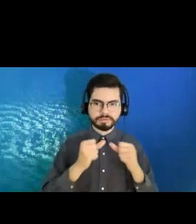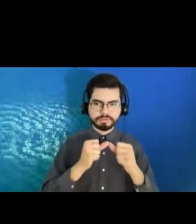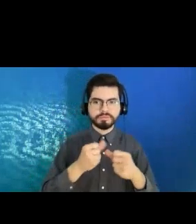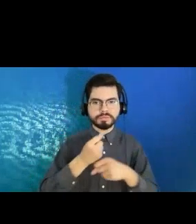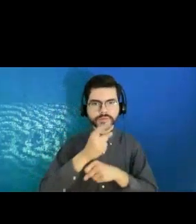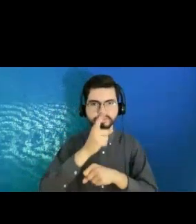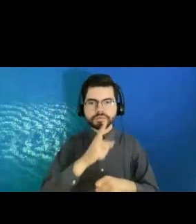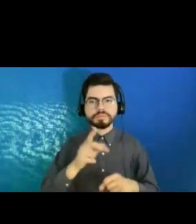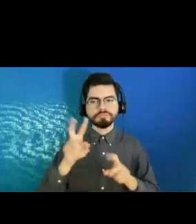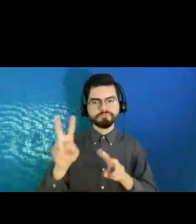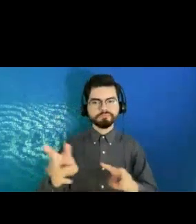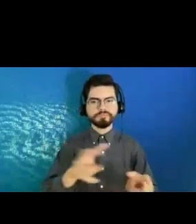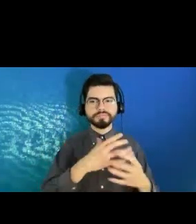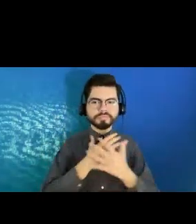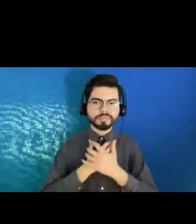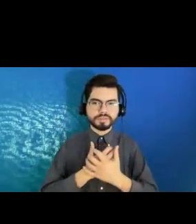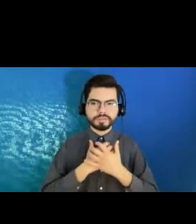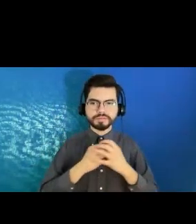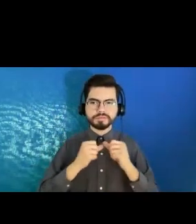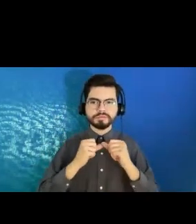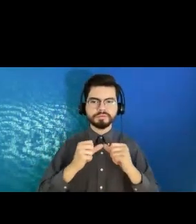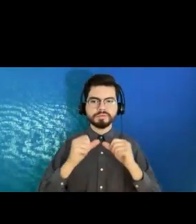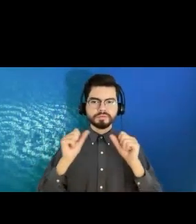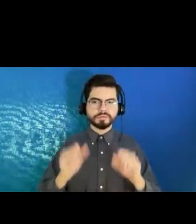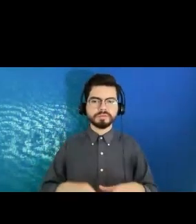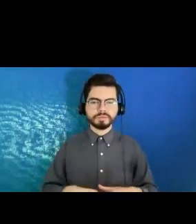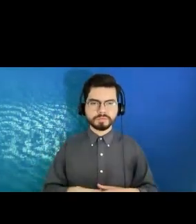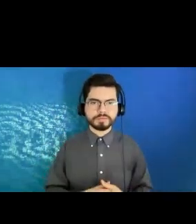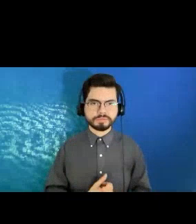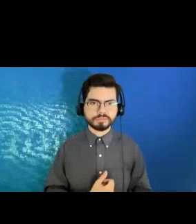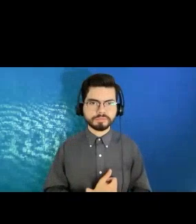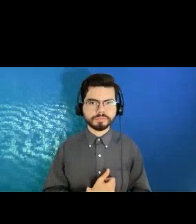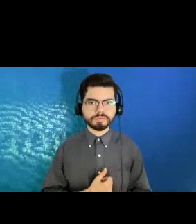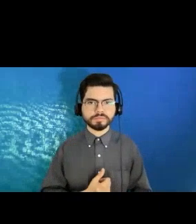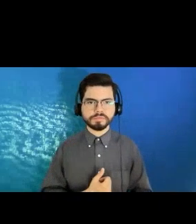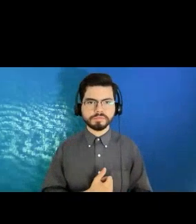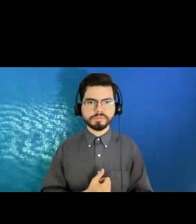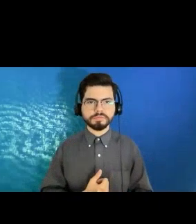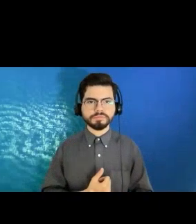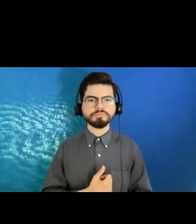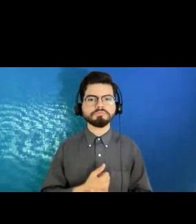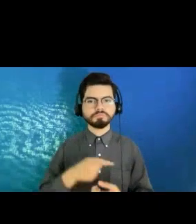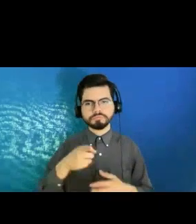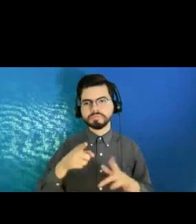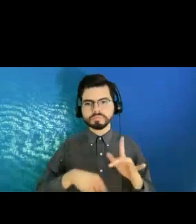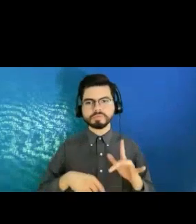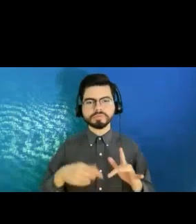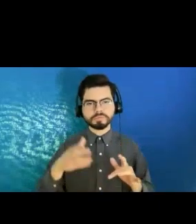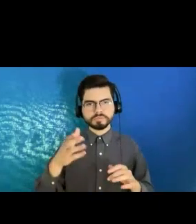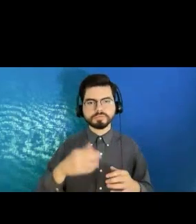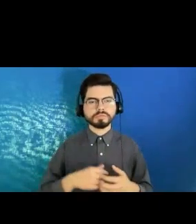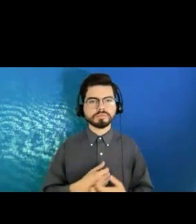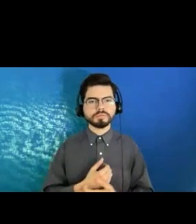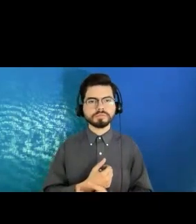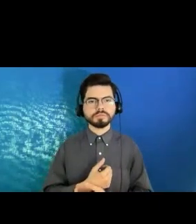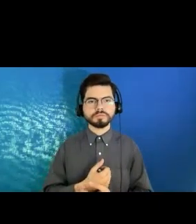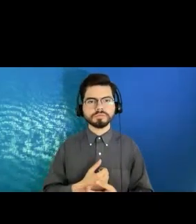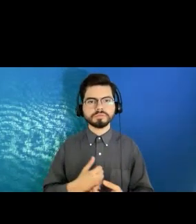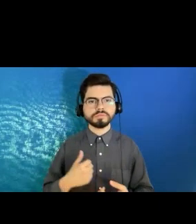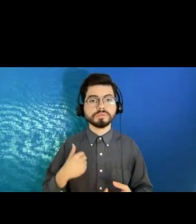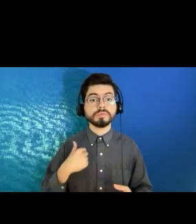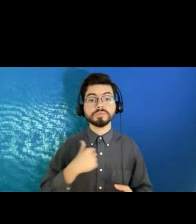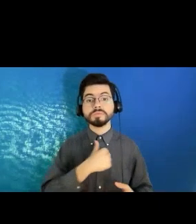you can move on. This is just another dose of that. You can skip that one. So what we primarily focus on